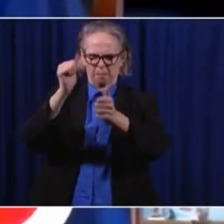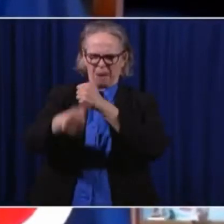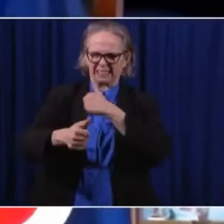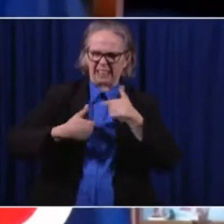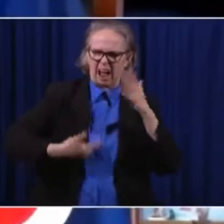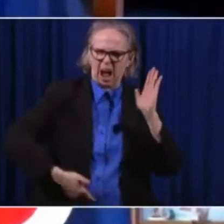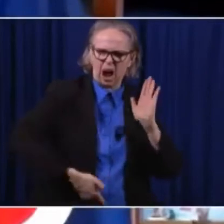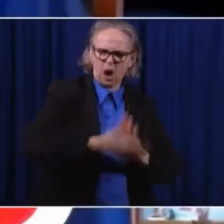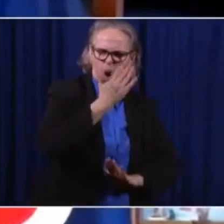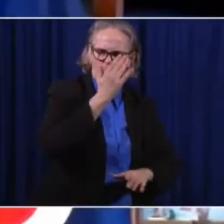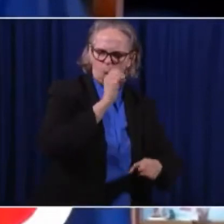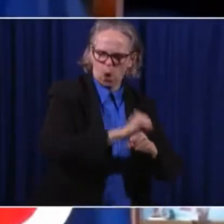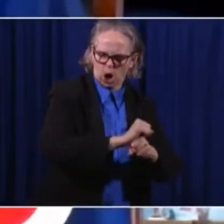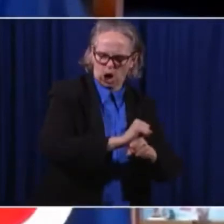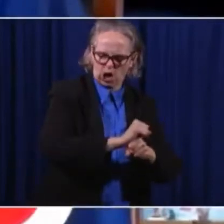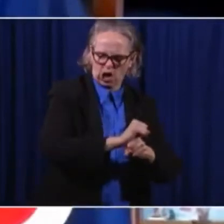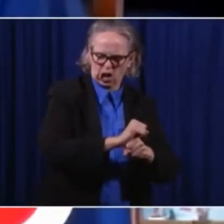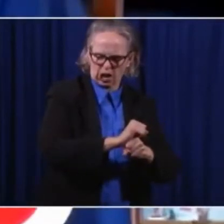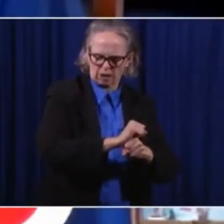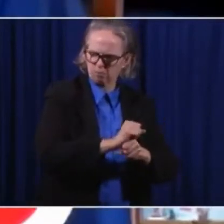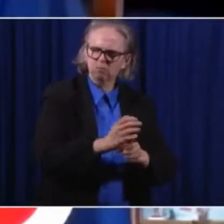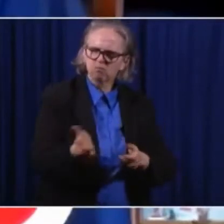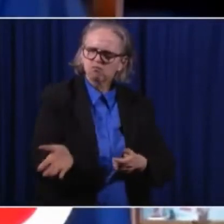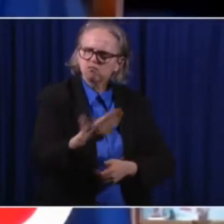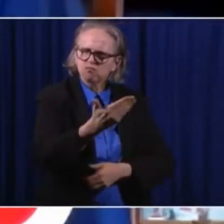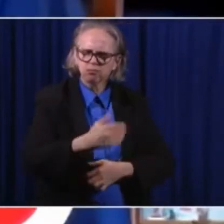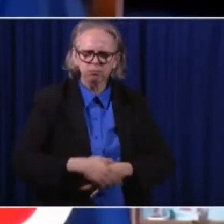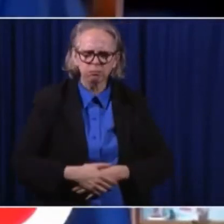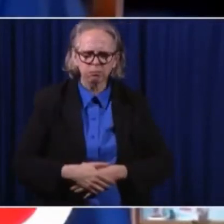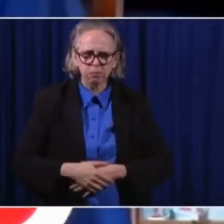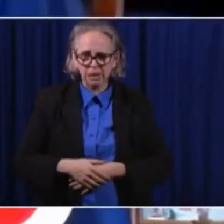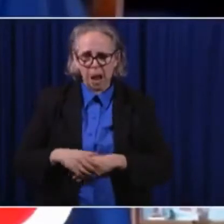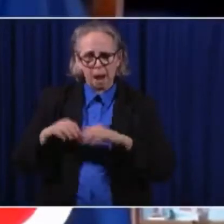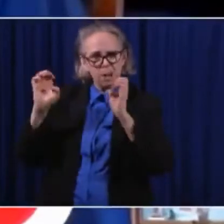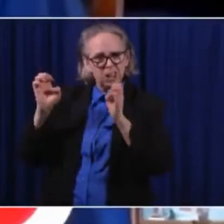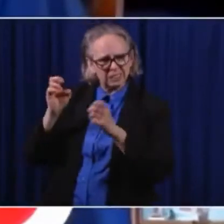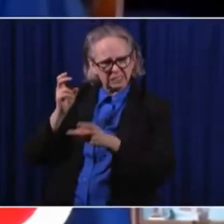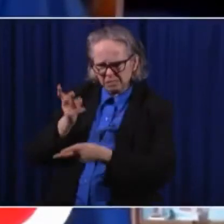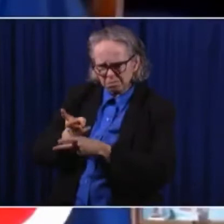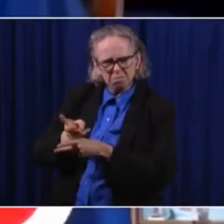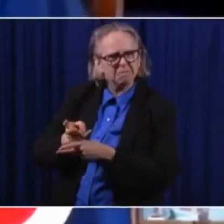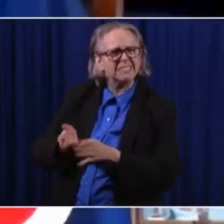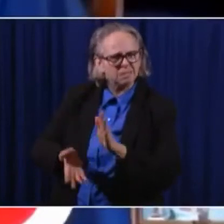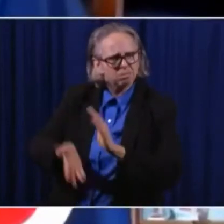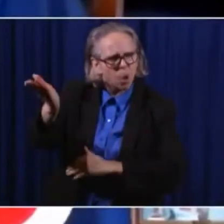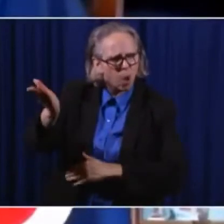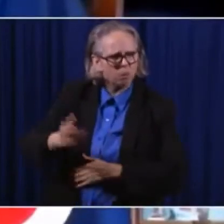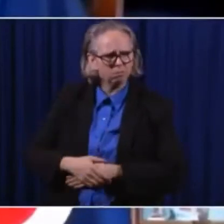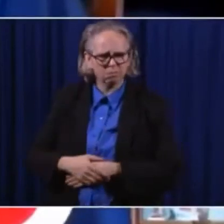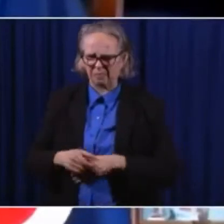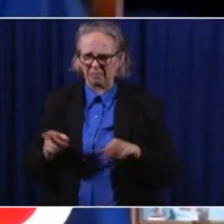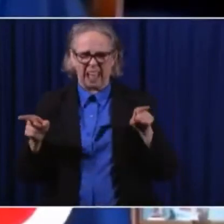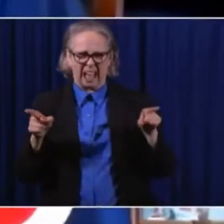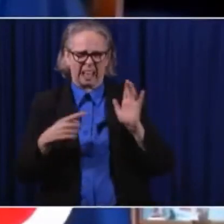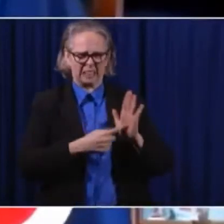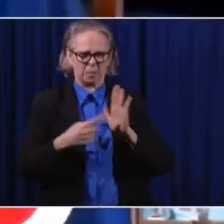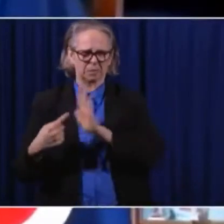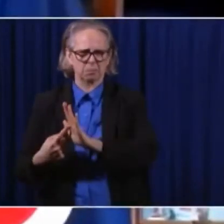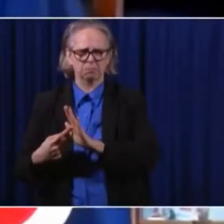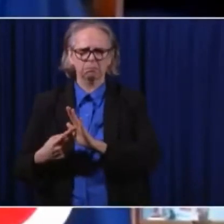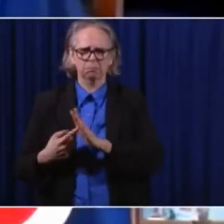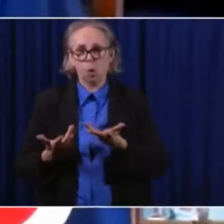can go take care of it. But otherwise, go home and try to help us achieve the goal of reducing people who